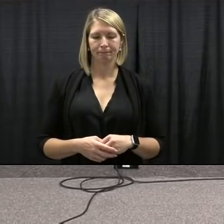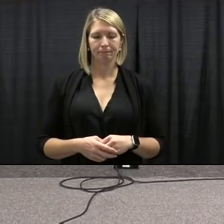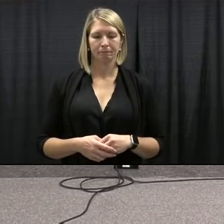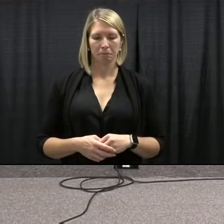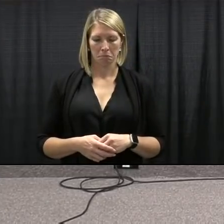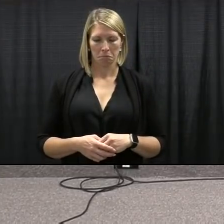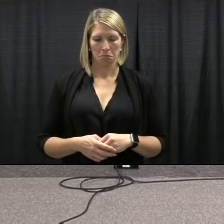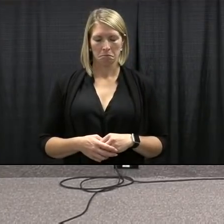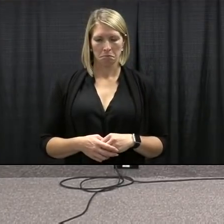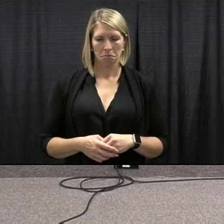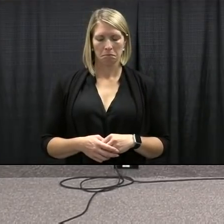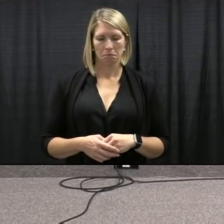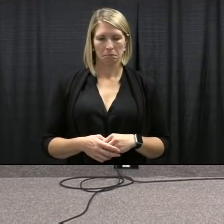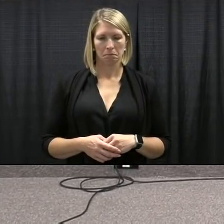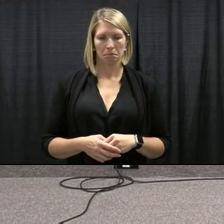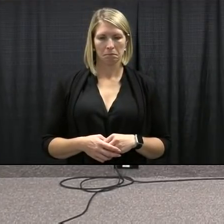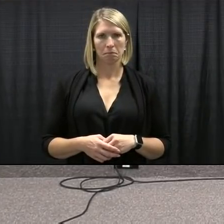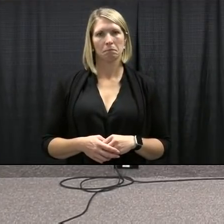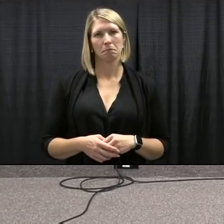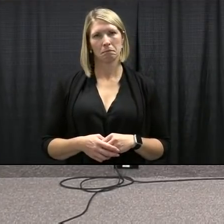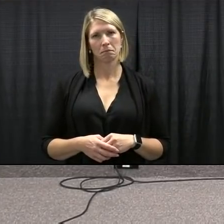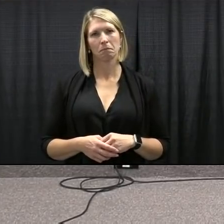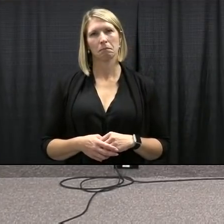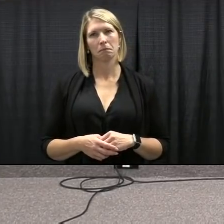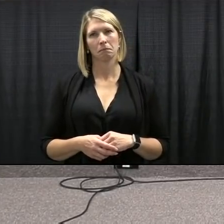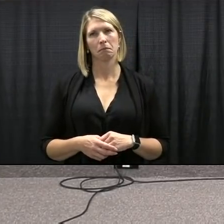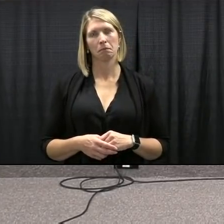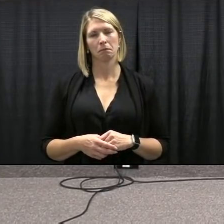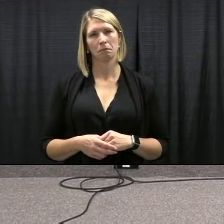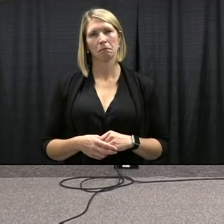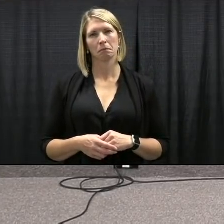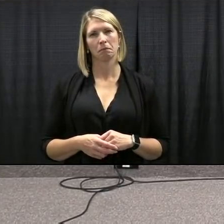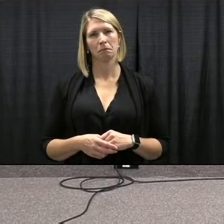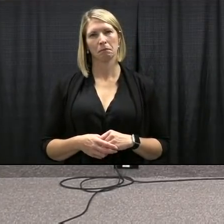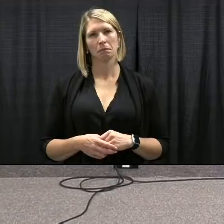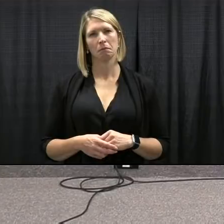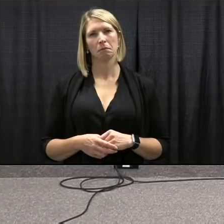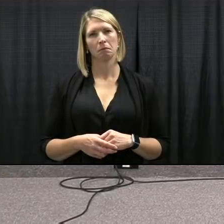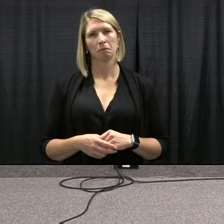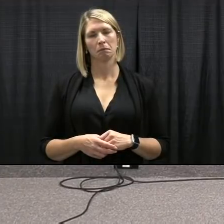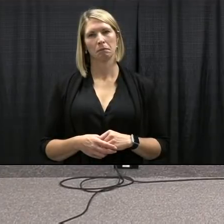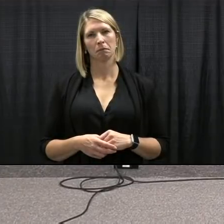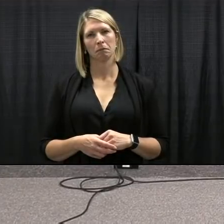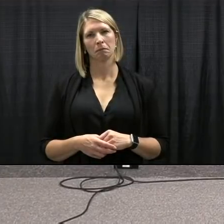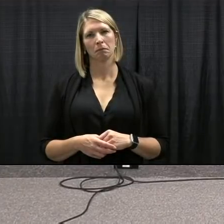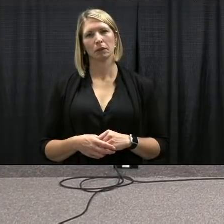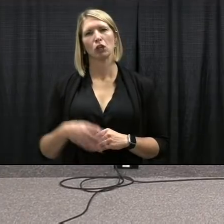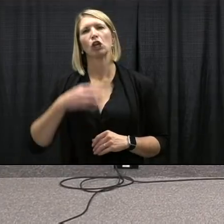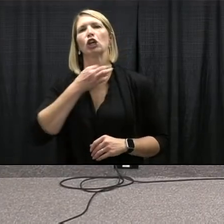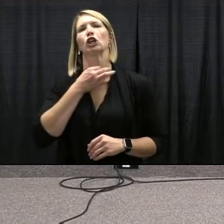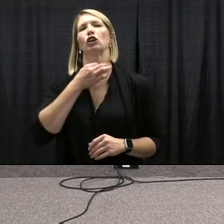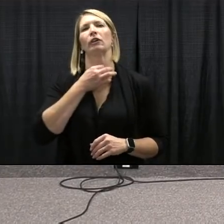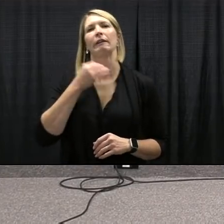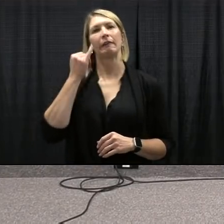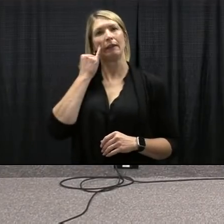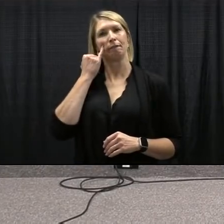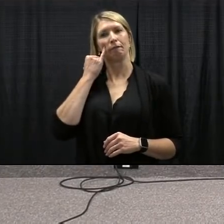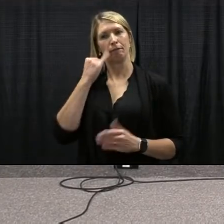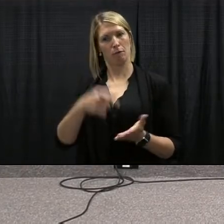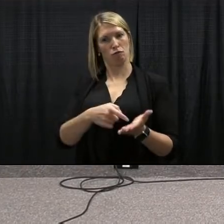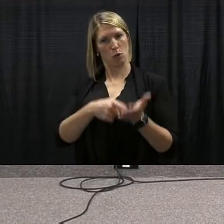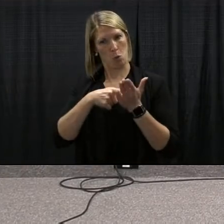Have you made any headway, assuming this is actually going to be mandatory, as to what sort of penalties would be involved?